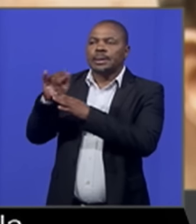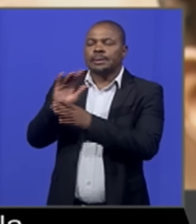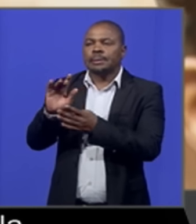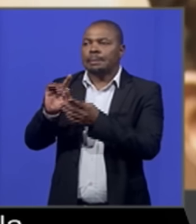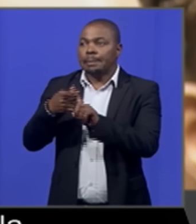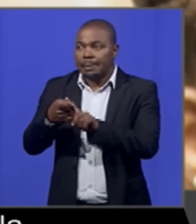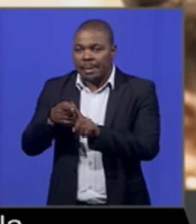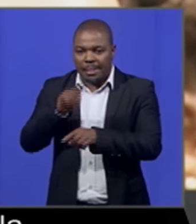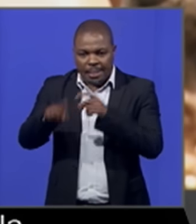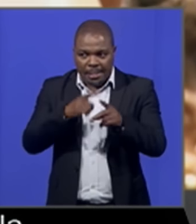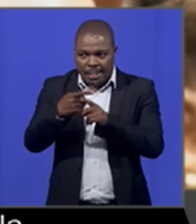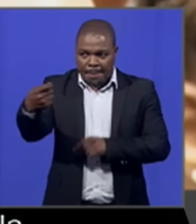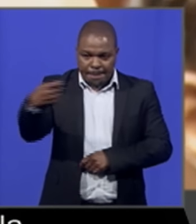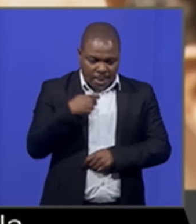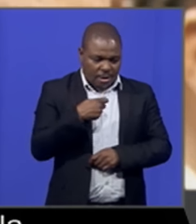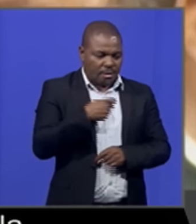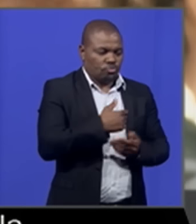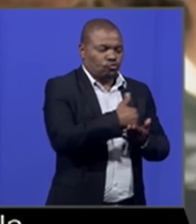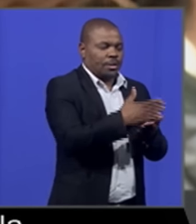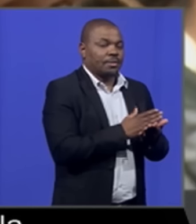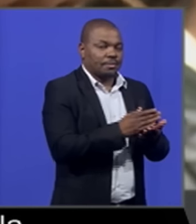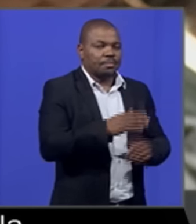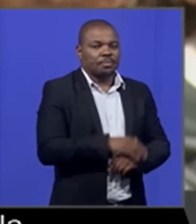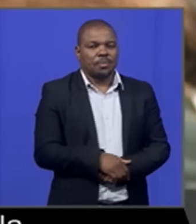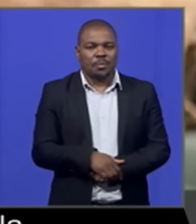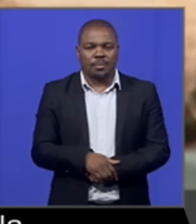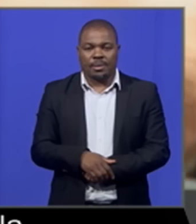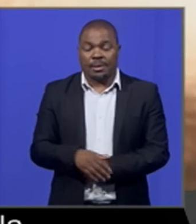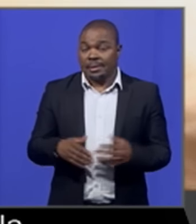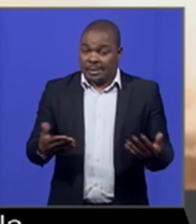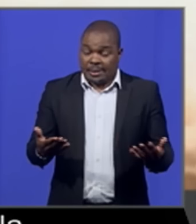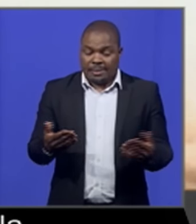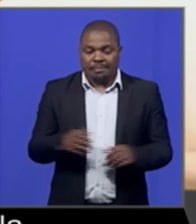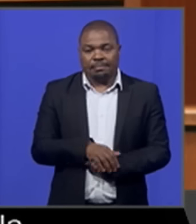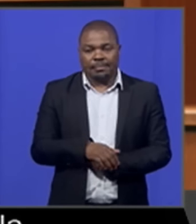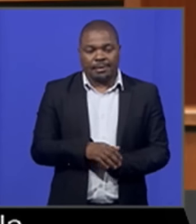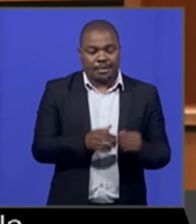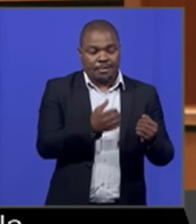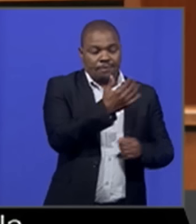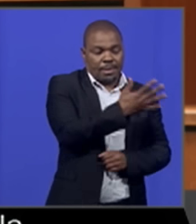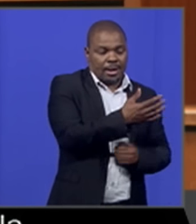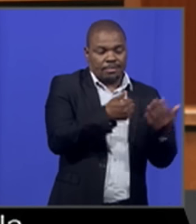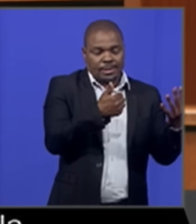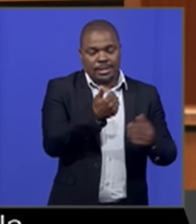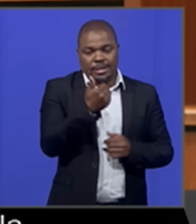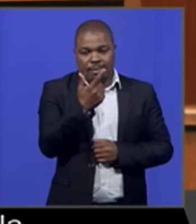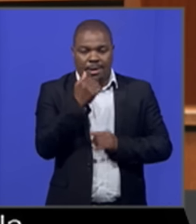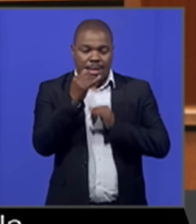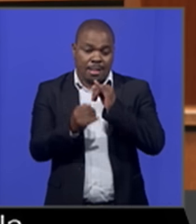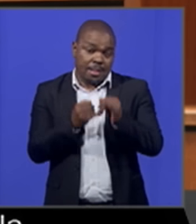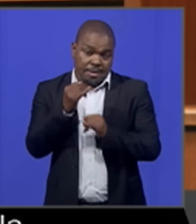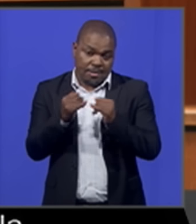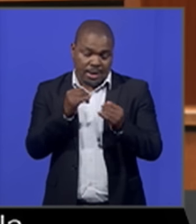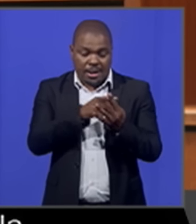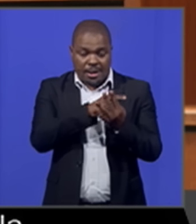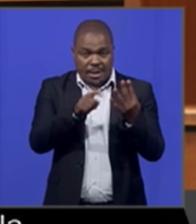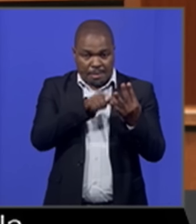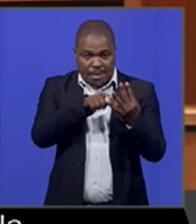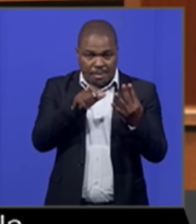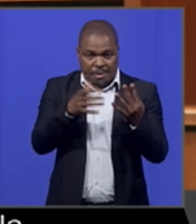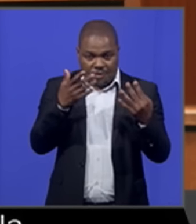a di-insurance morago ga ditefo. It is not also in dispute that applicants number 5, 6, 7, and 11 shared